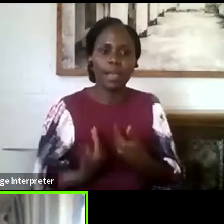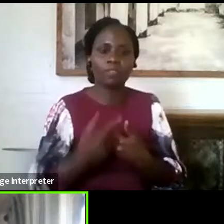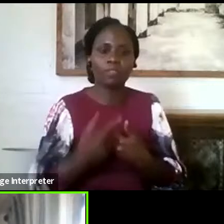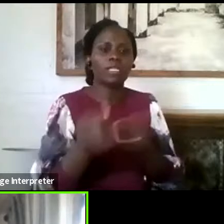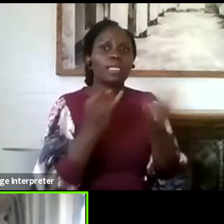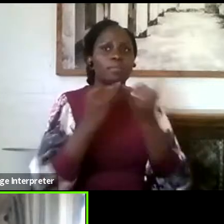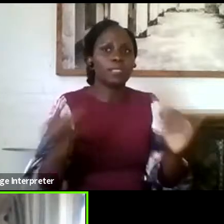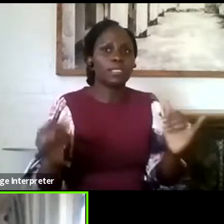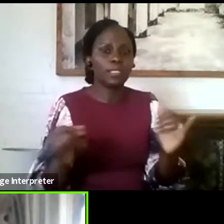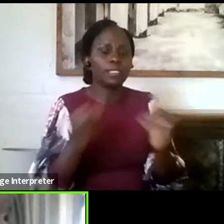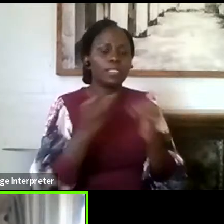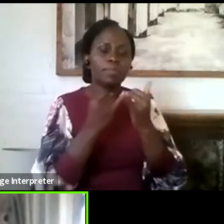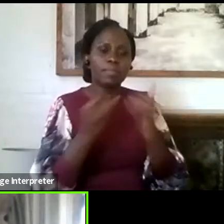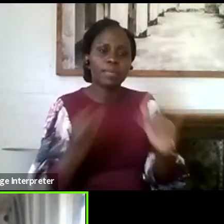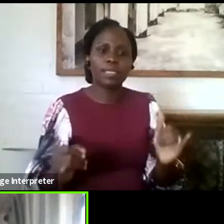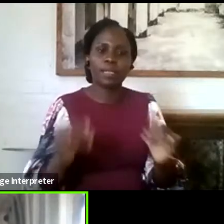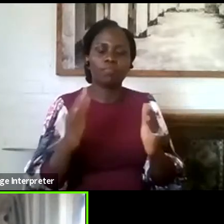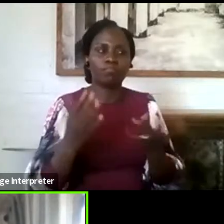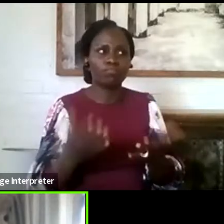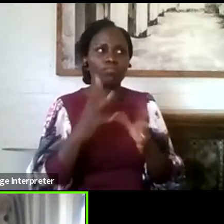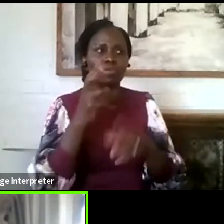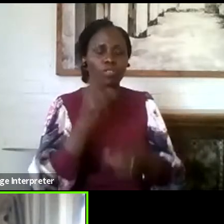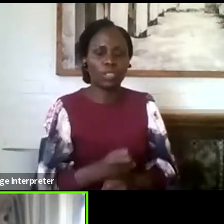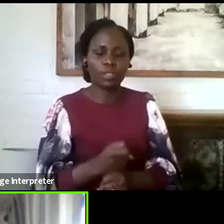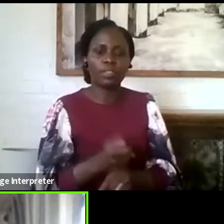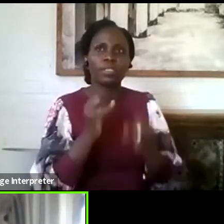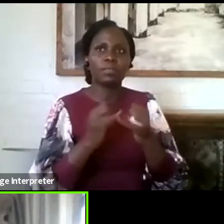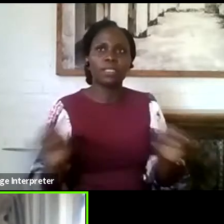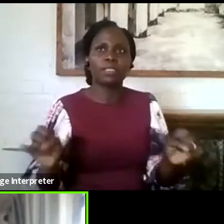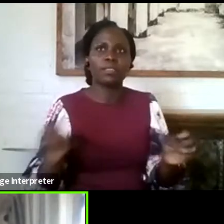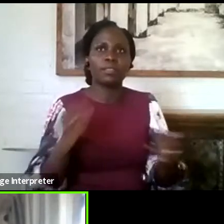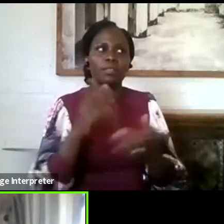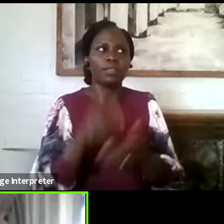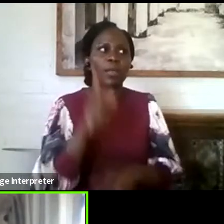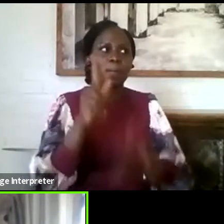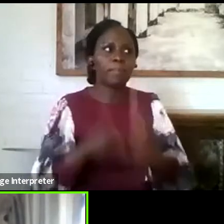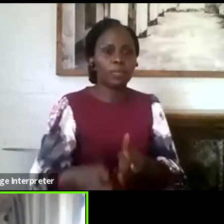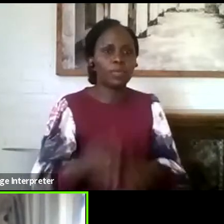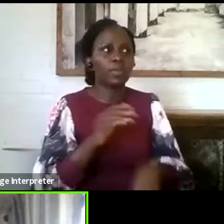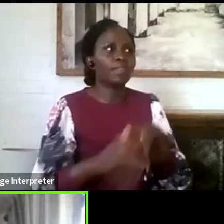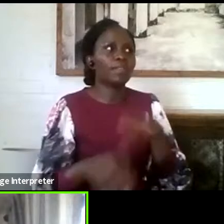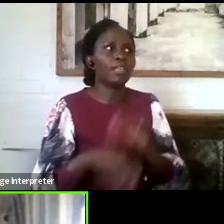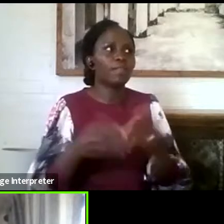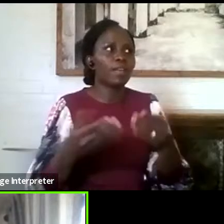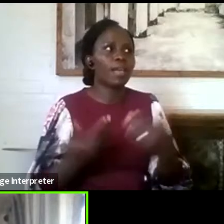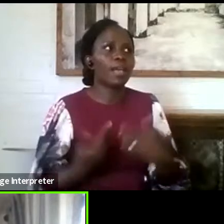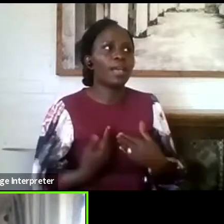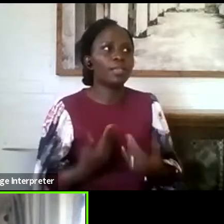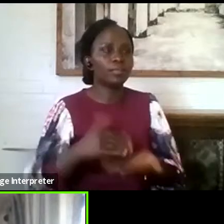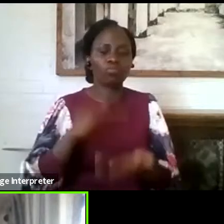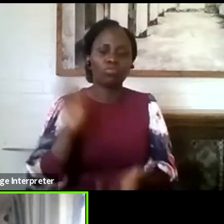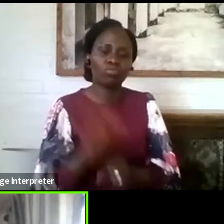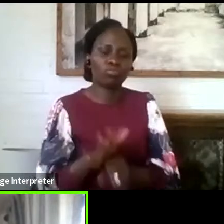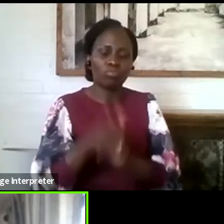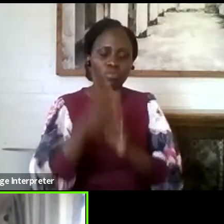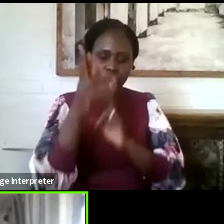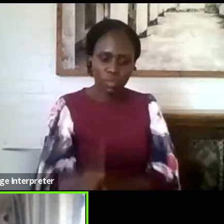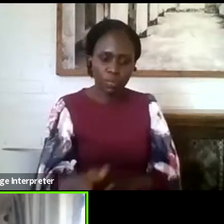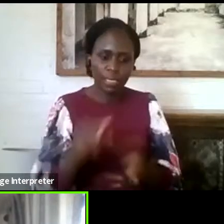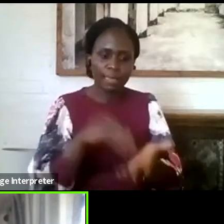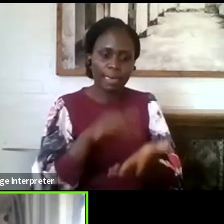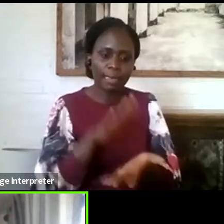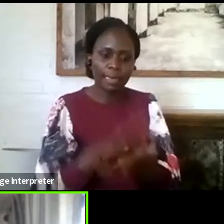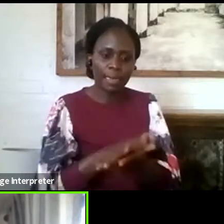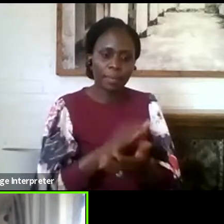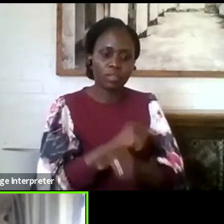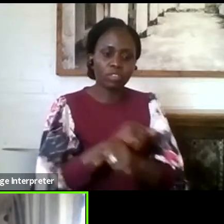were registering people as well. Now, those people did not have as much, they did not respect data protection as much. And